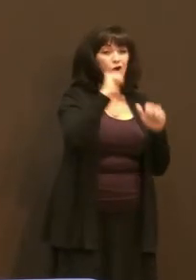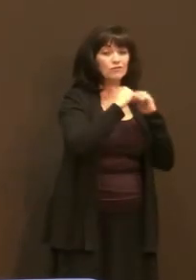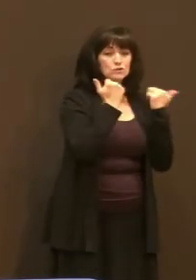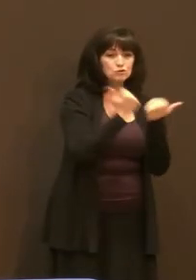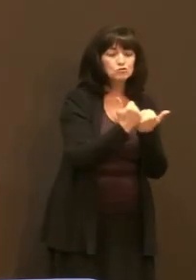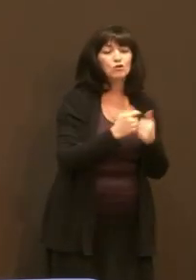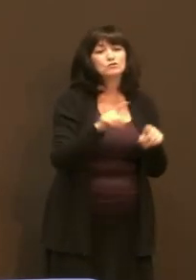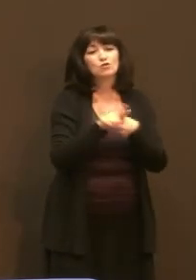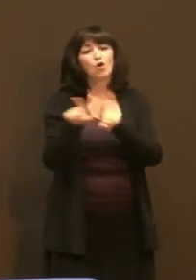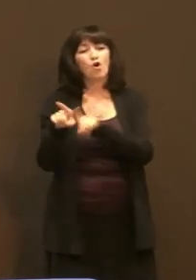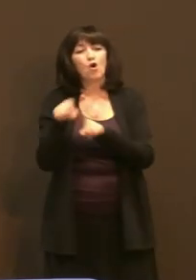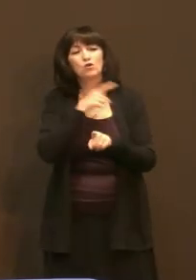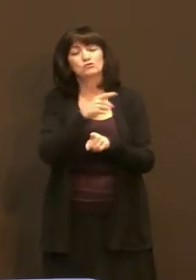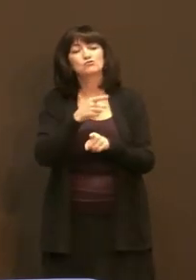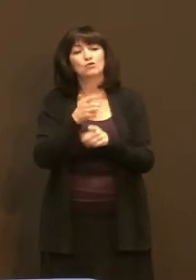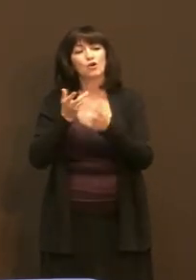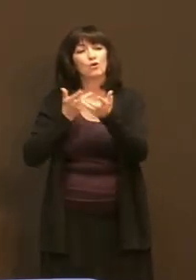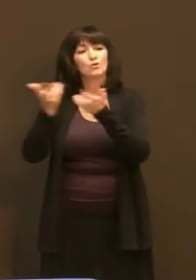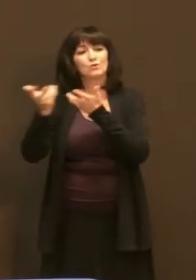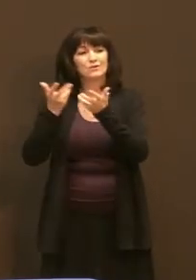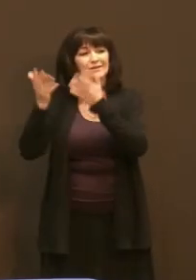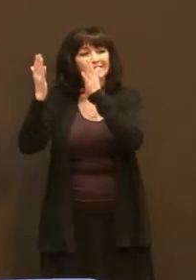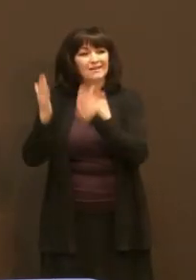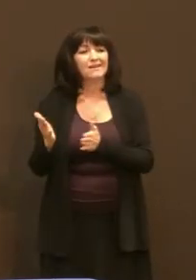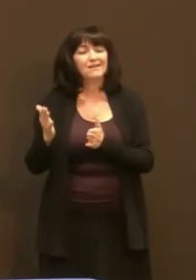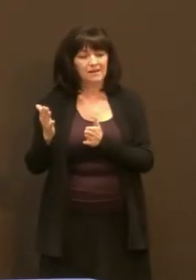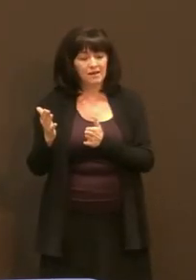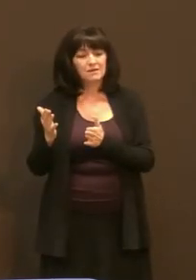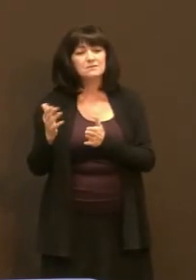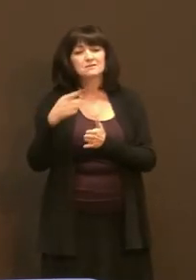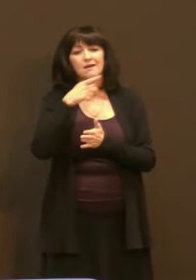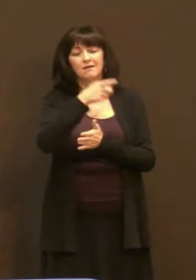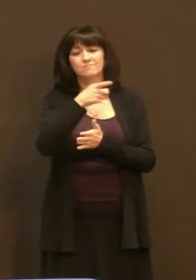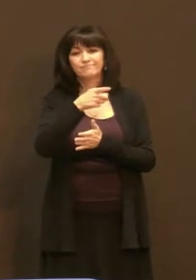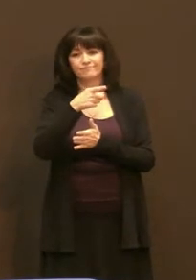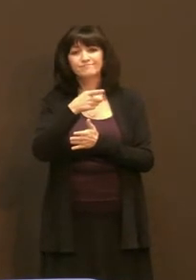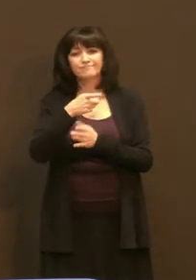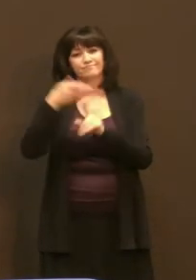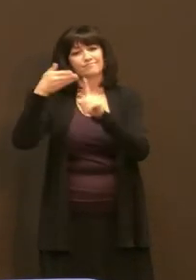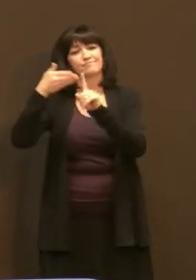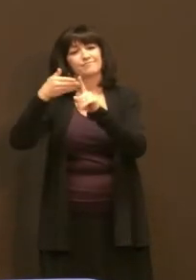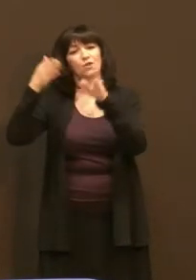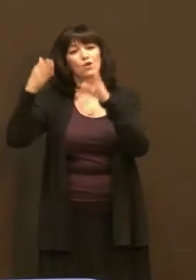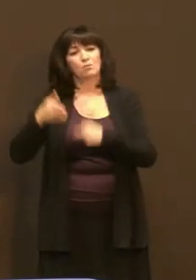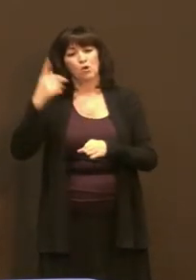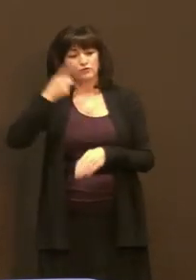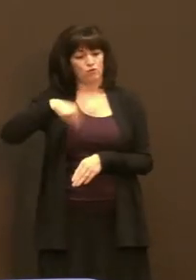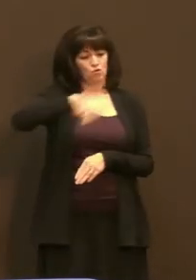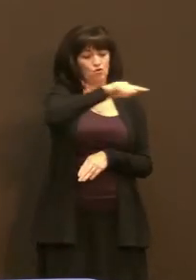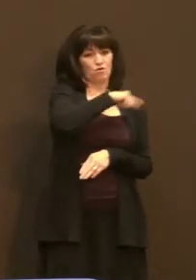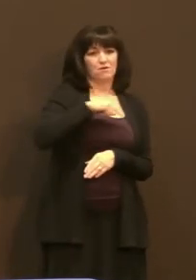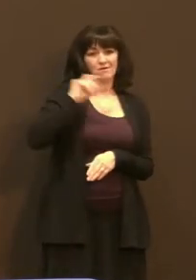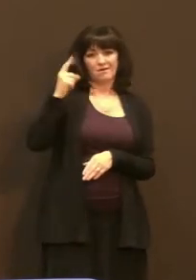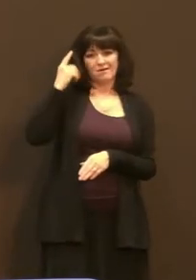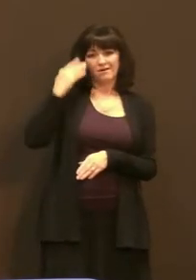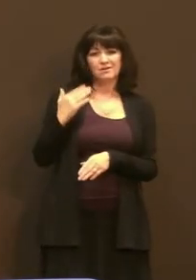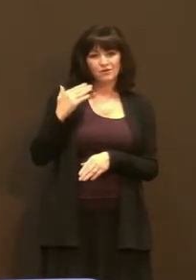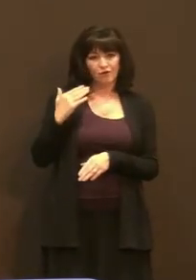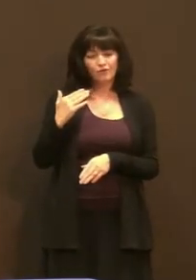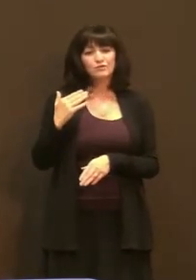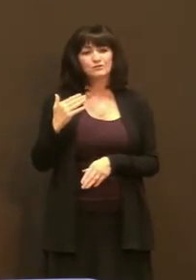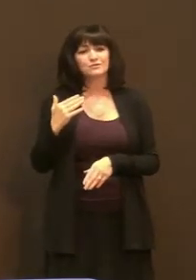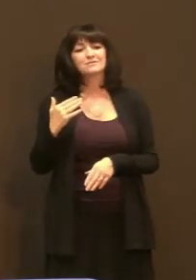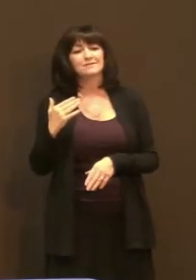House Task Force, and on all the conference calls, he's the spokesperson for all of us, and he and the NGA